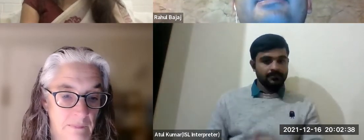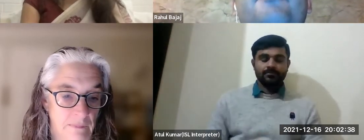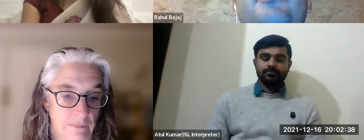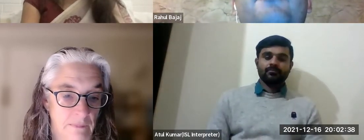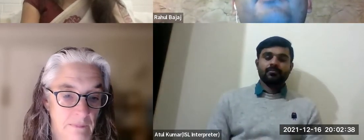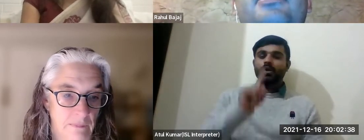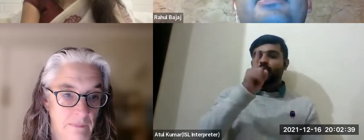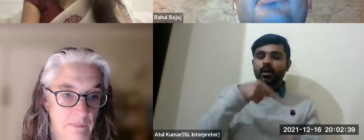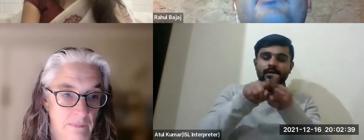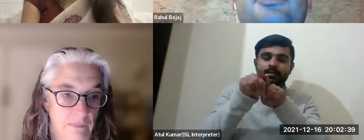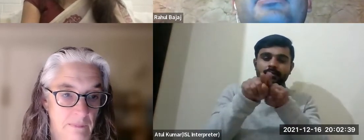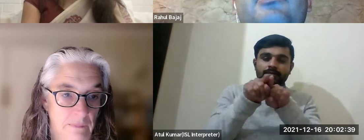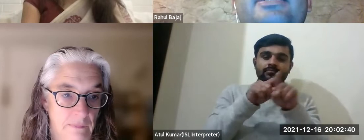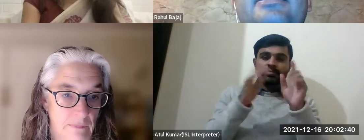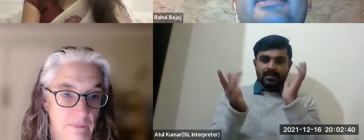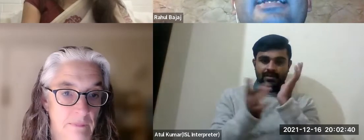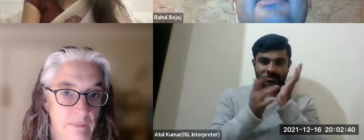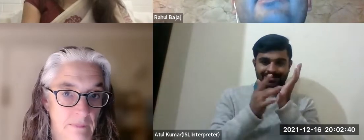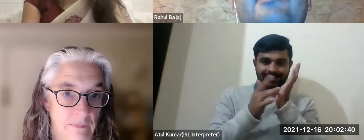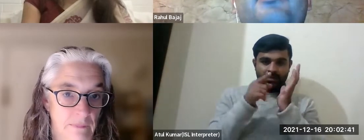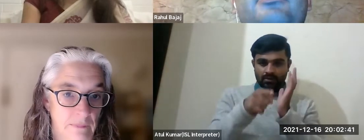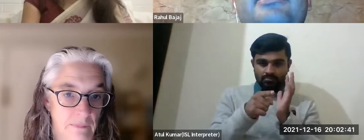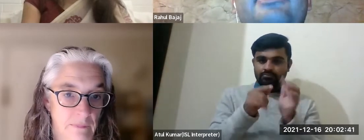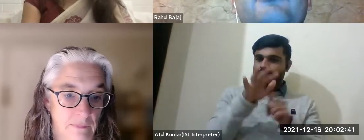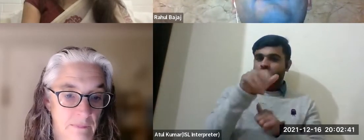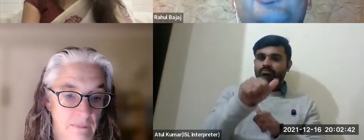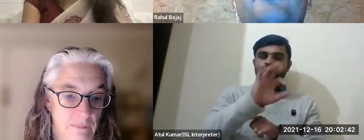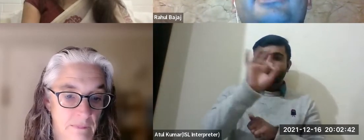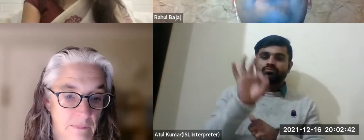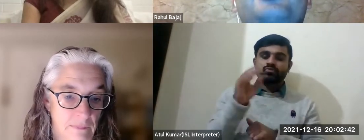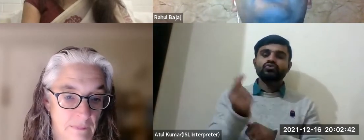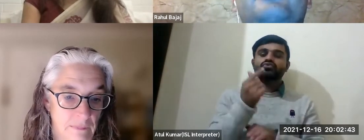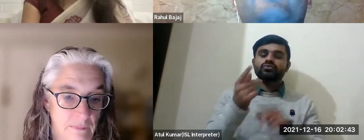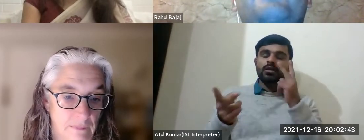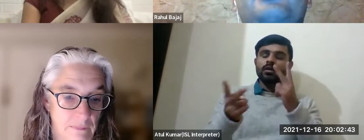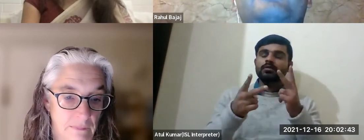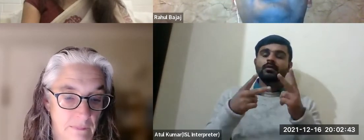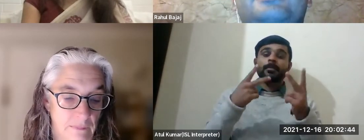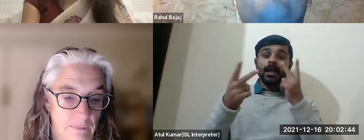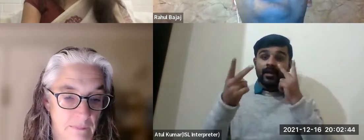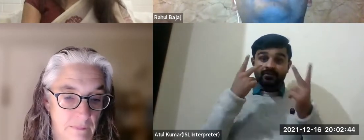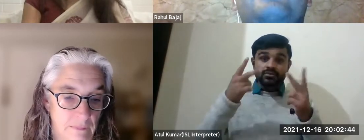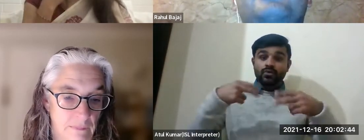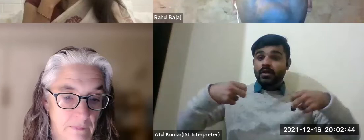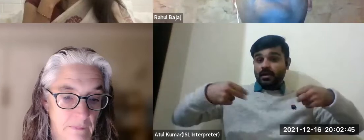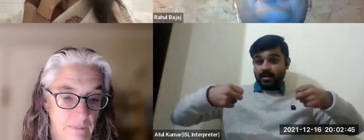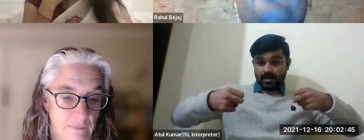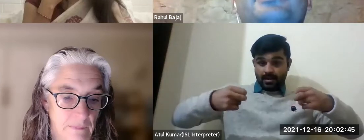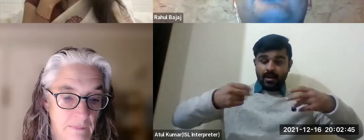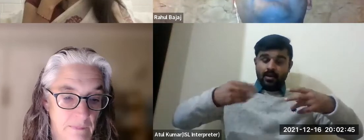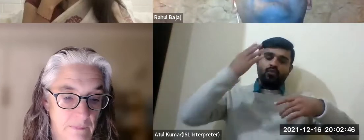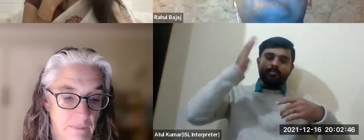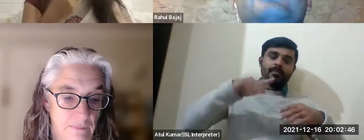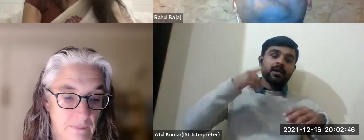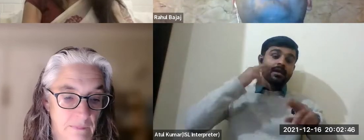one example of technology not being accessible is the use of visual captchas. We're all familiar with captchas, which we have